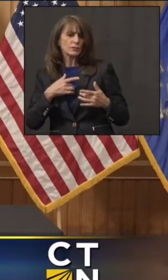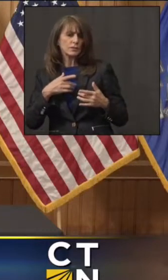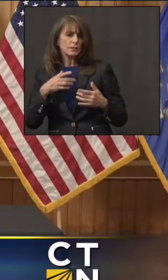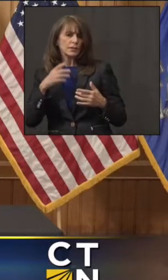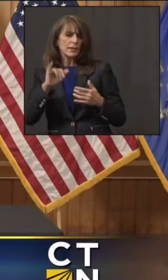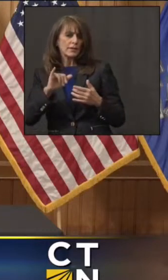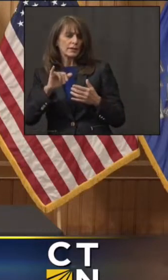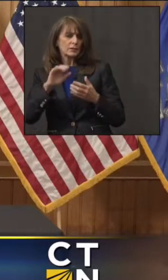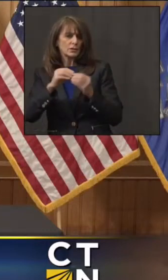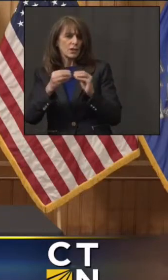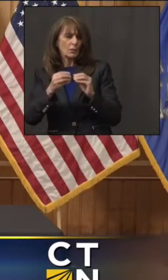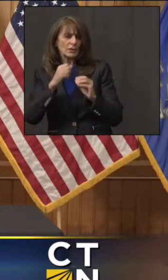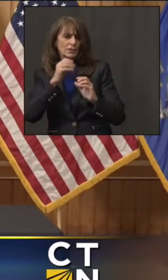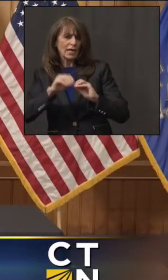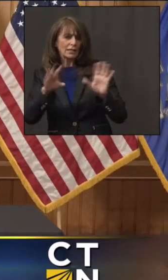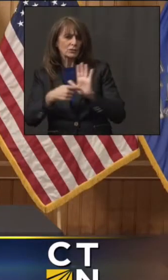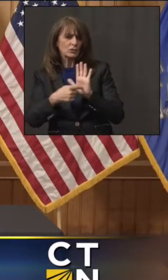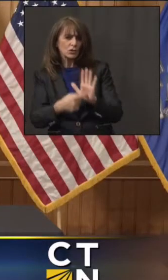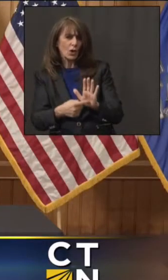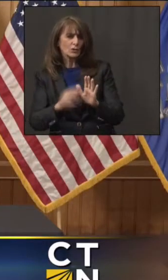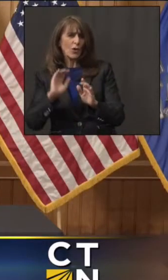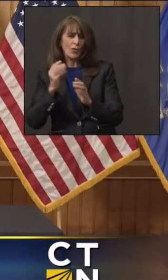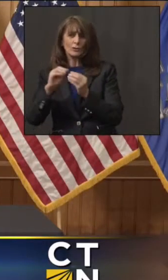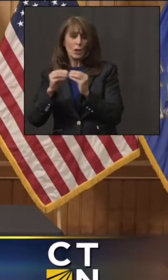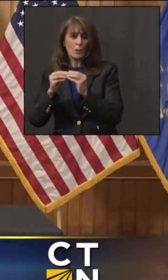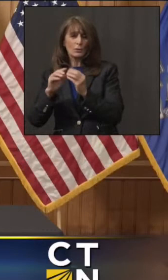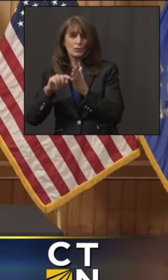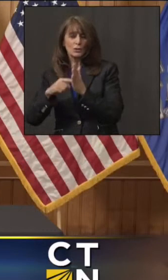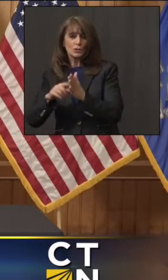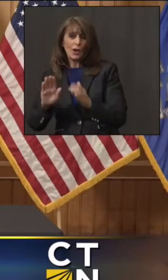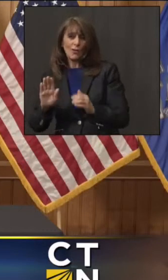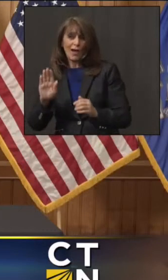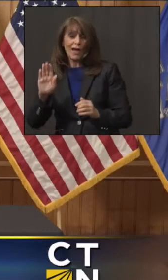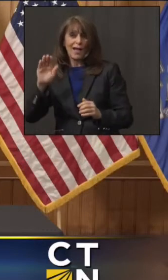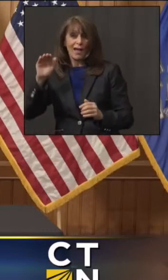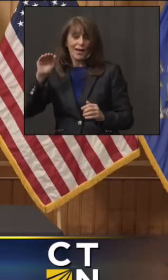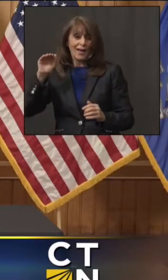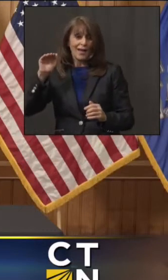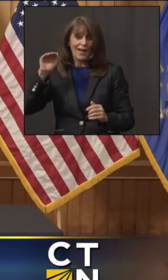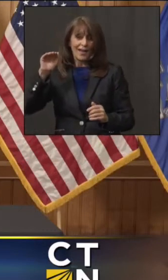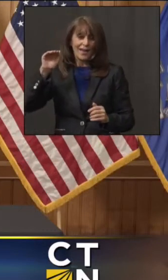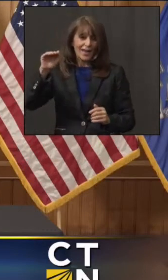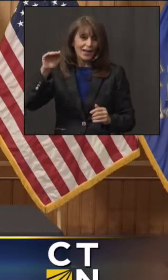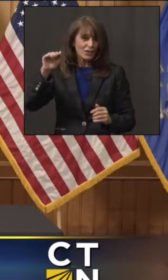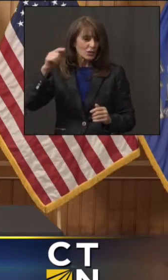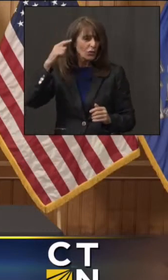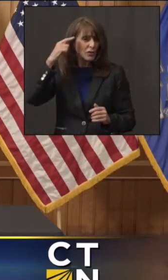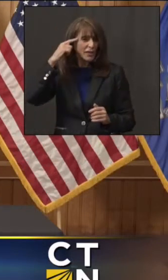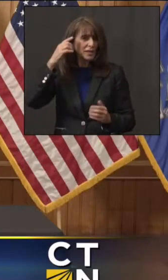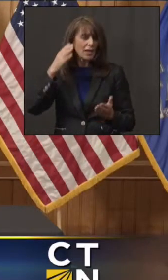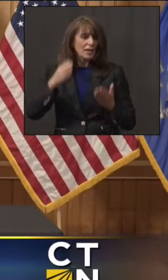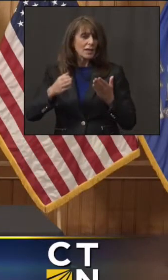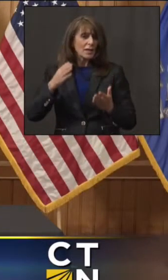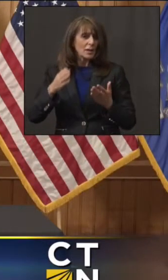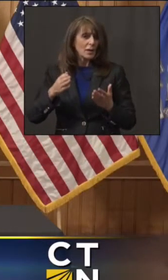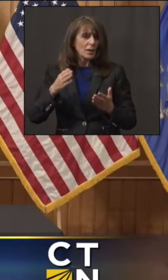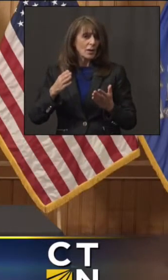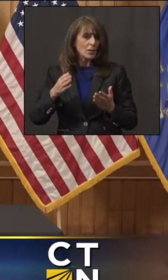were, these results are kind of encouraging, right? Do you think that some of that came from just folks who probably had no reason to